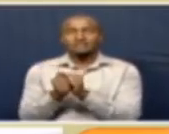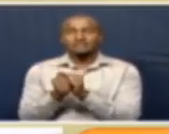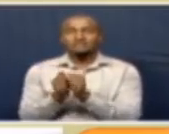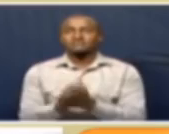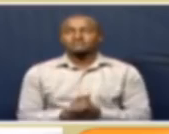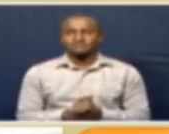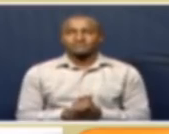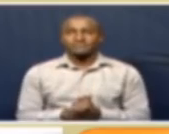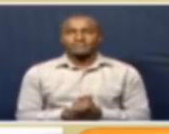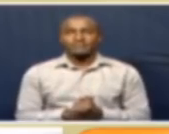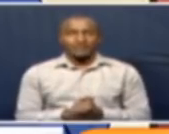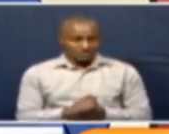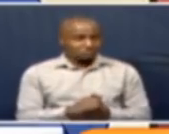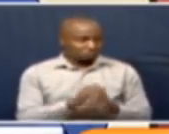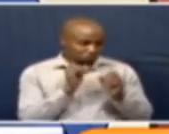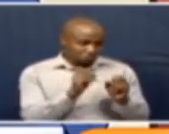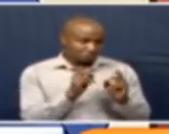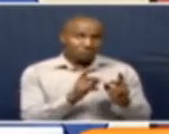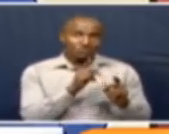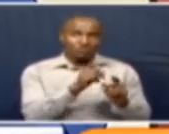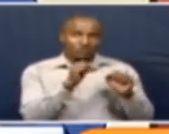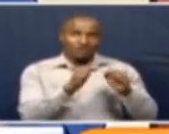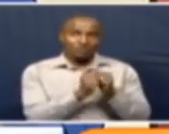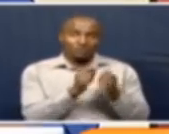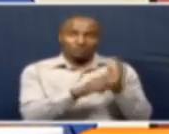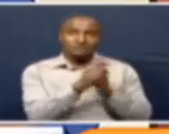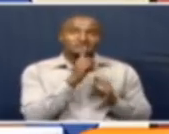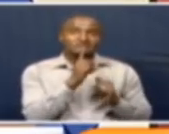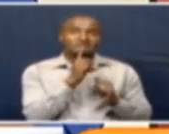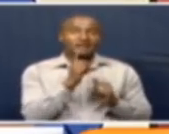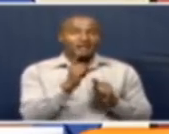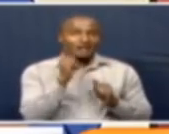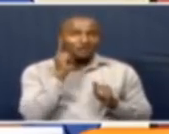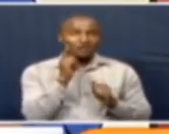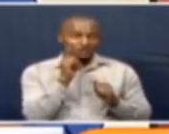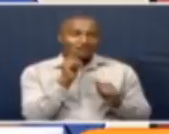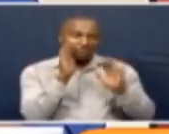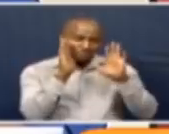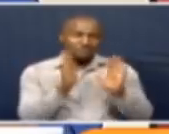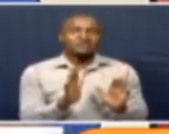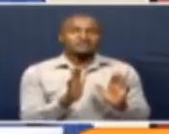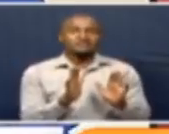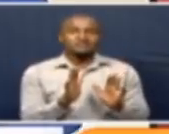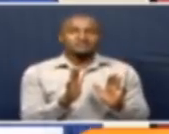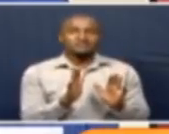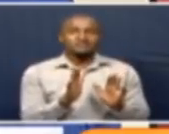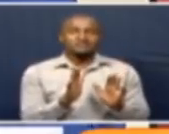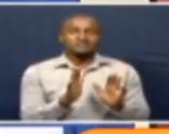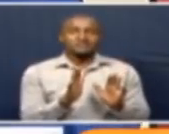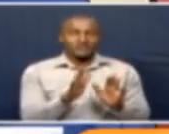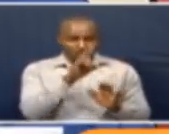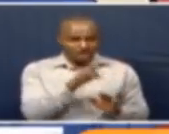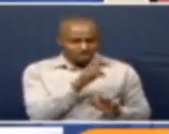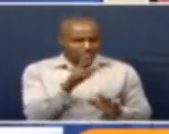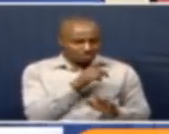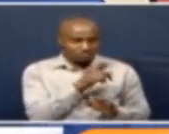that you actually do concur with what he's saying, that the legal input is extremely important. Yeah. So with this hashtag, really, it